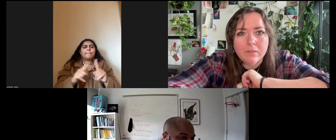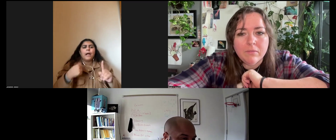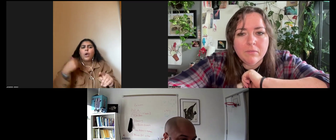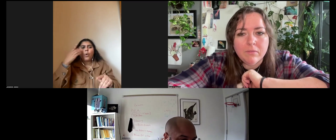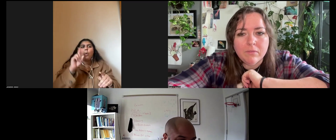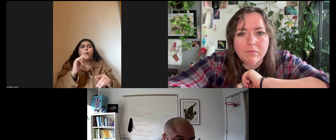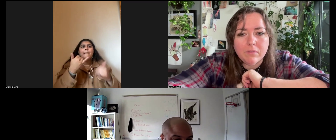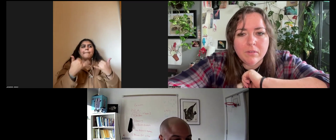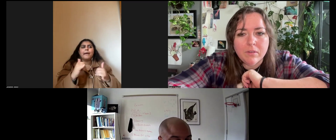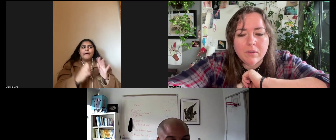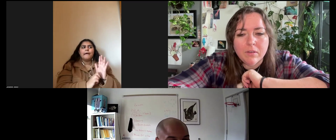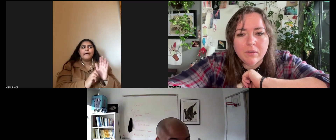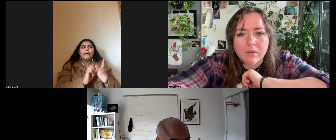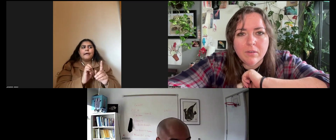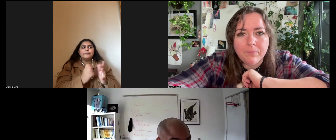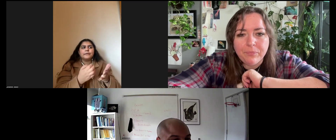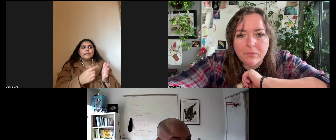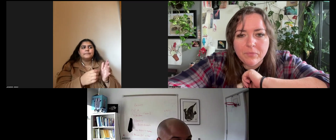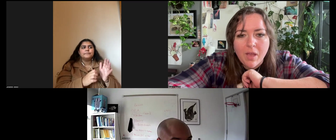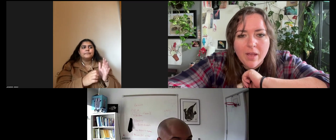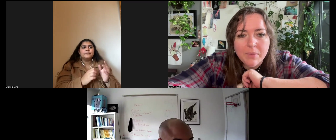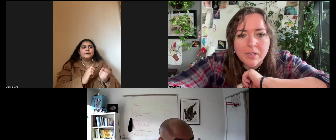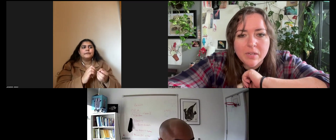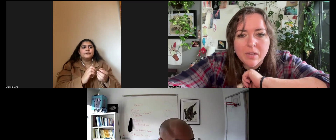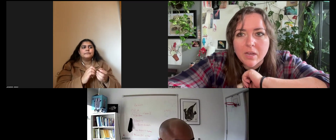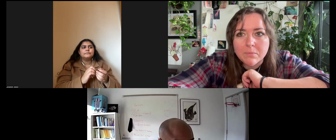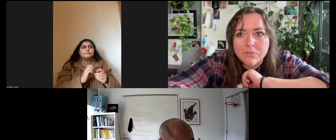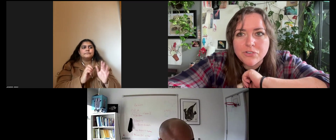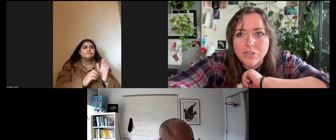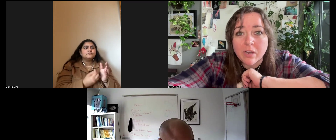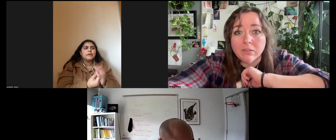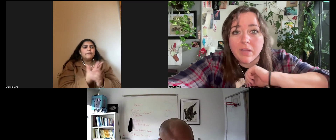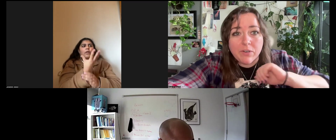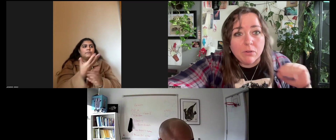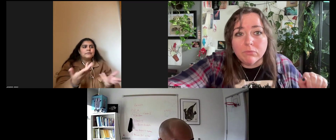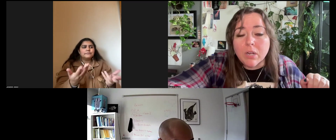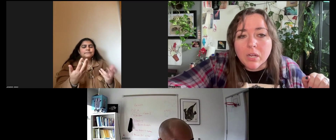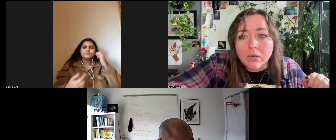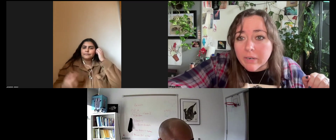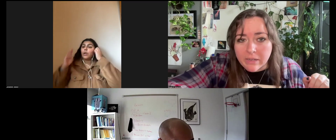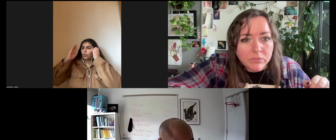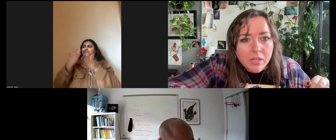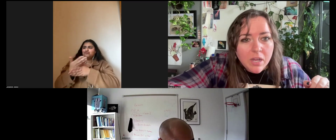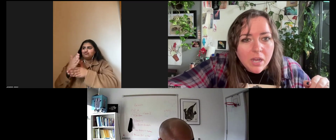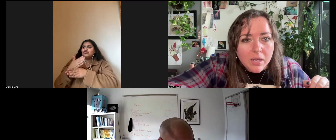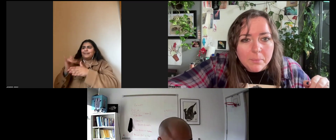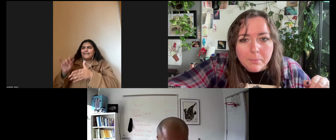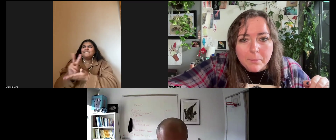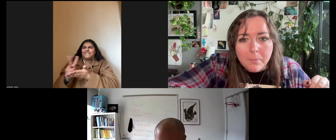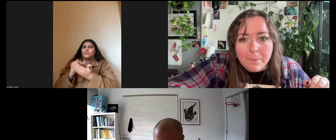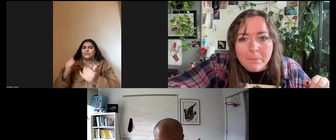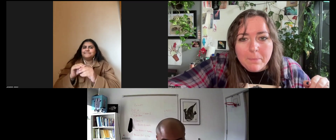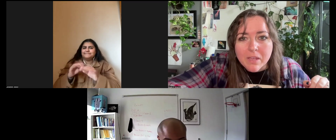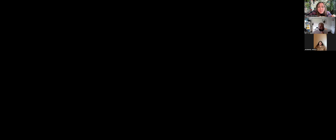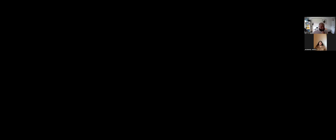how many times play has evolved. So it's unclear. I'm gonna share that video right Yeah, now.